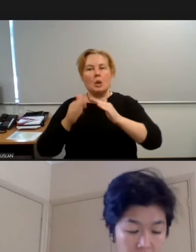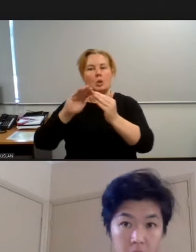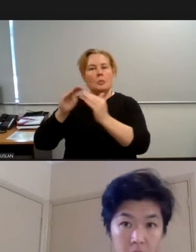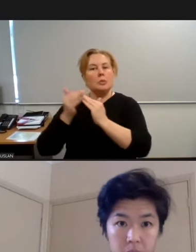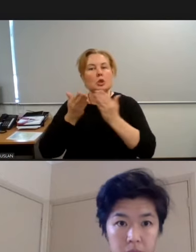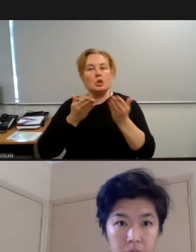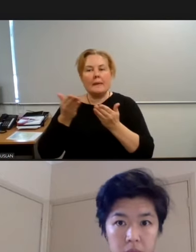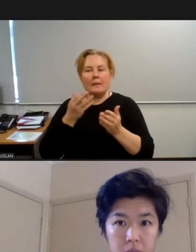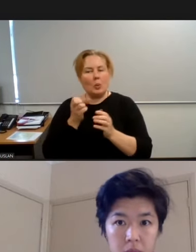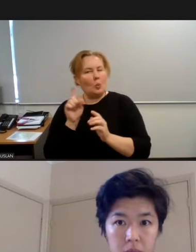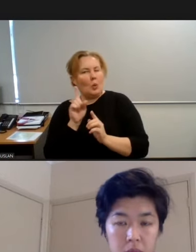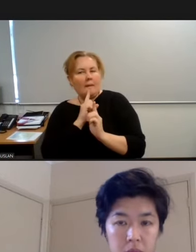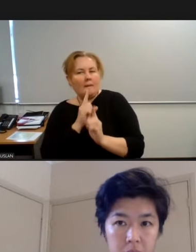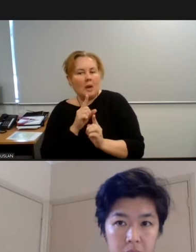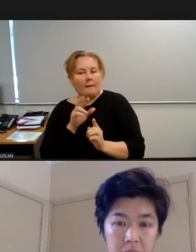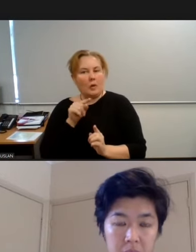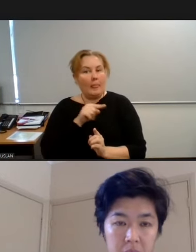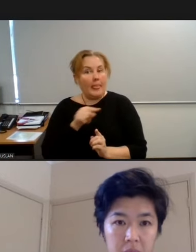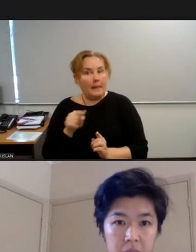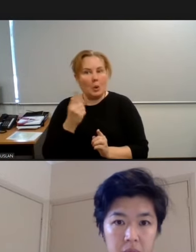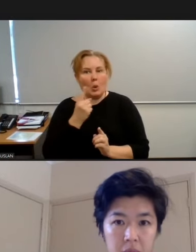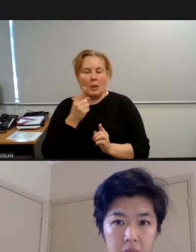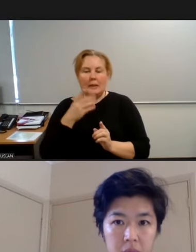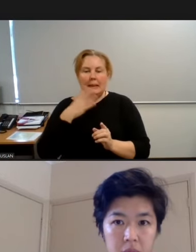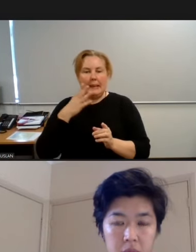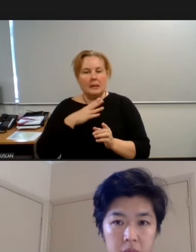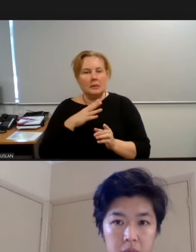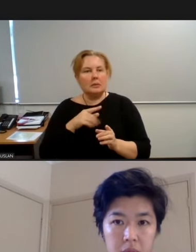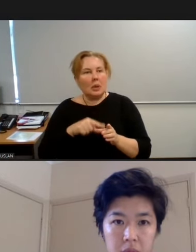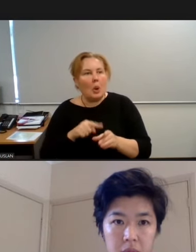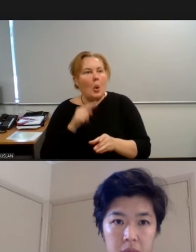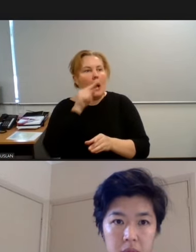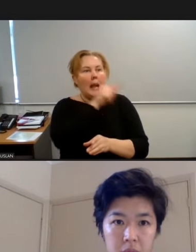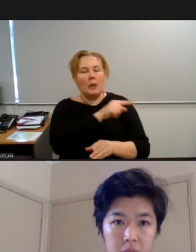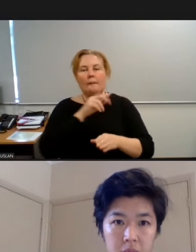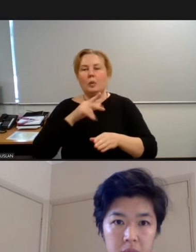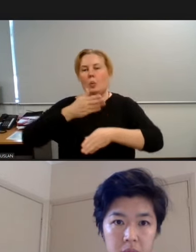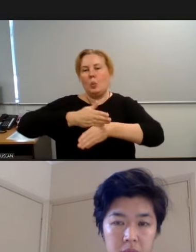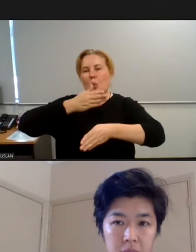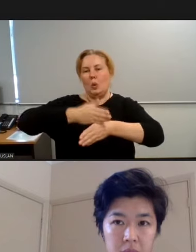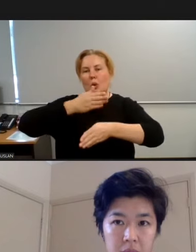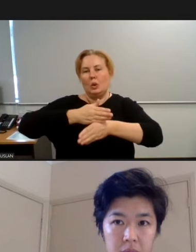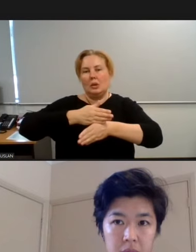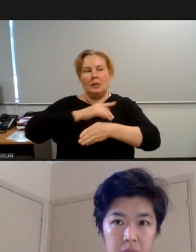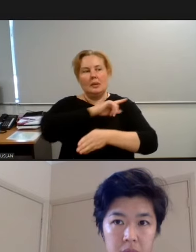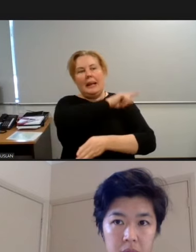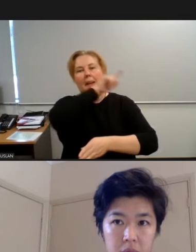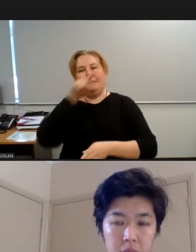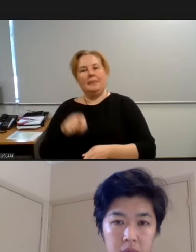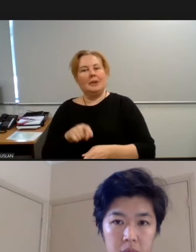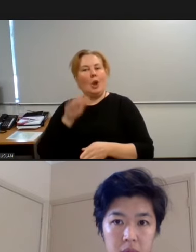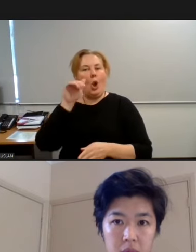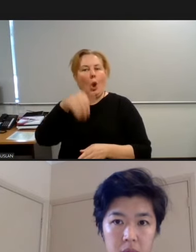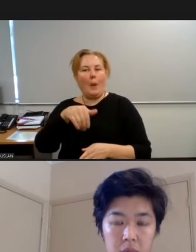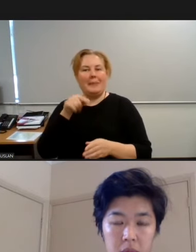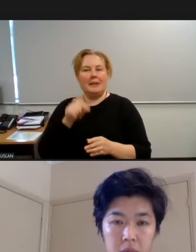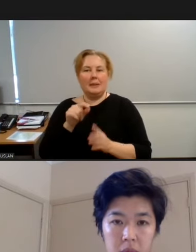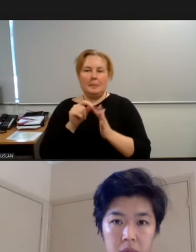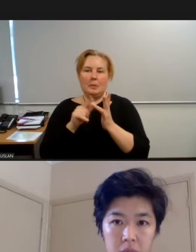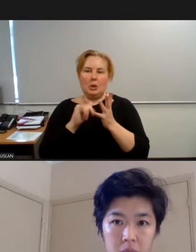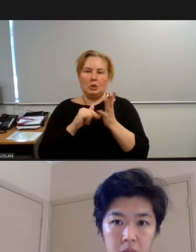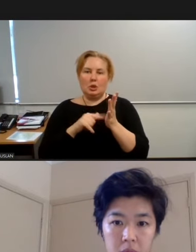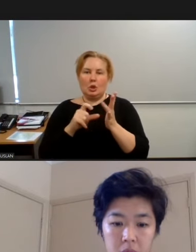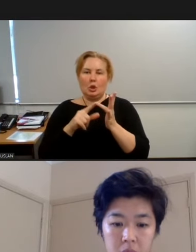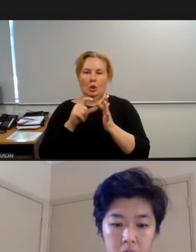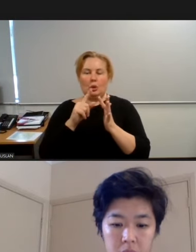Yeah, so visiting a restricted postcode when you're outside a postcode is actually only permitted for one of four